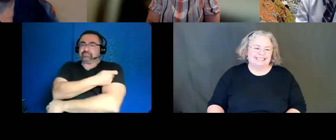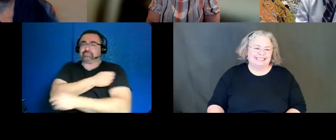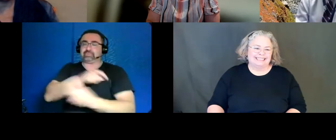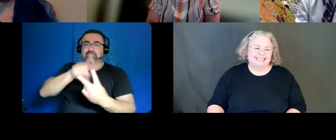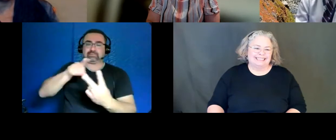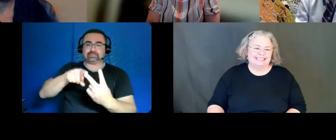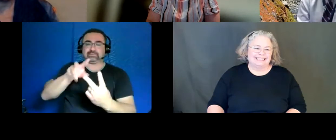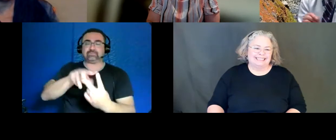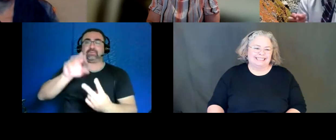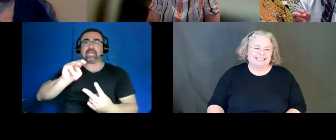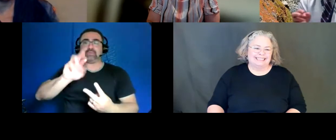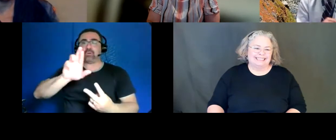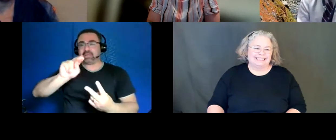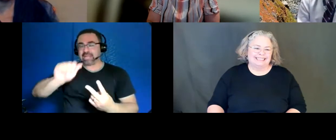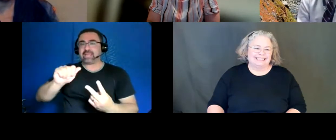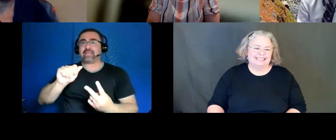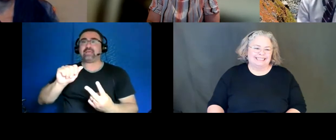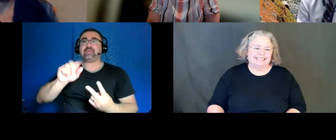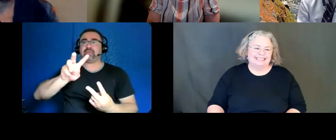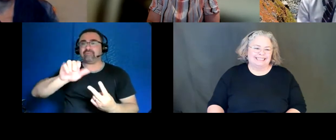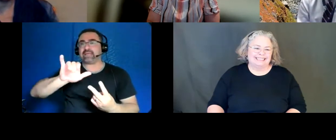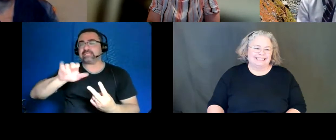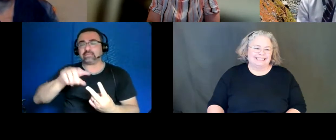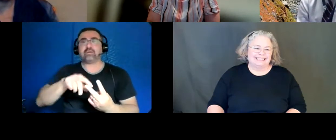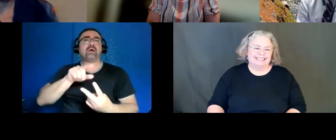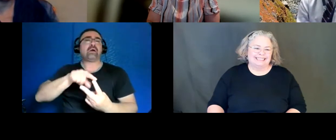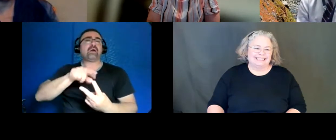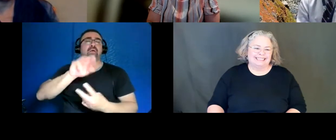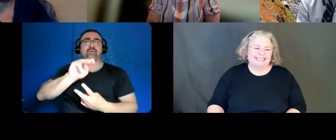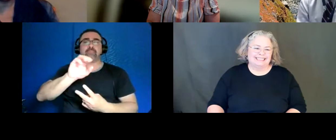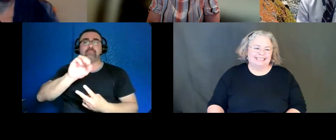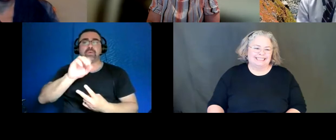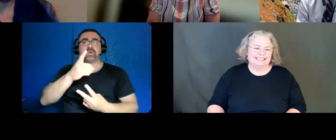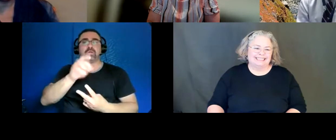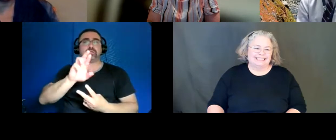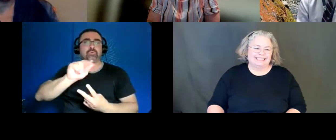mRNA vaccines, the Moderna and Pfizer.